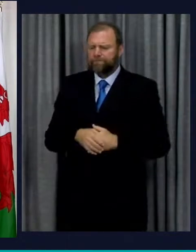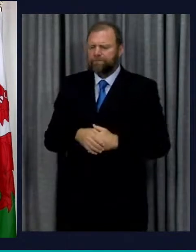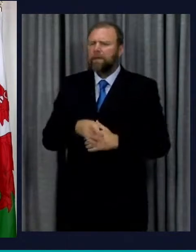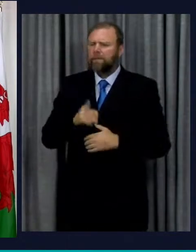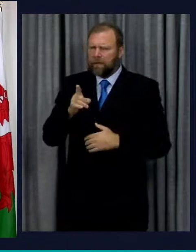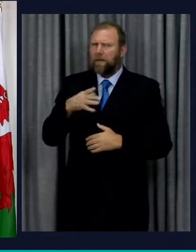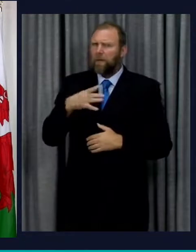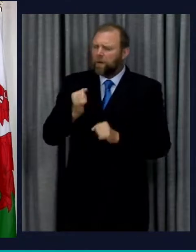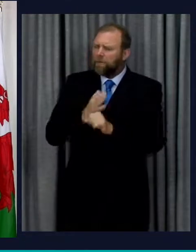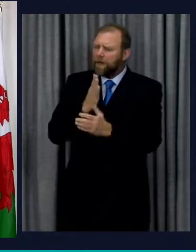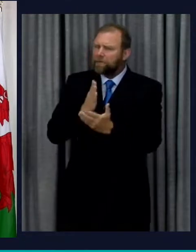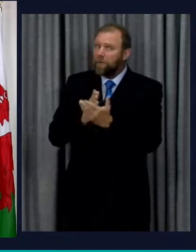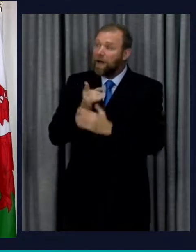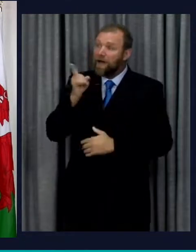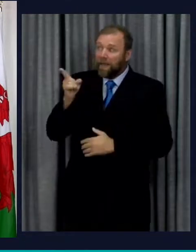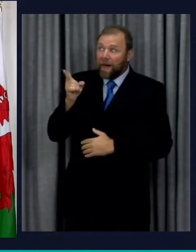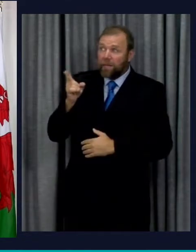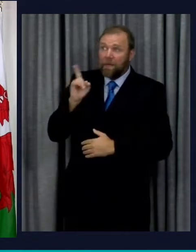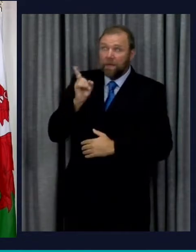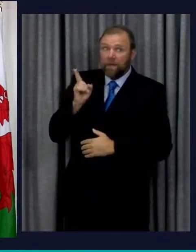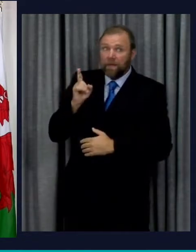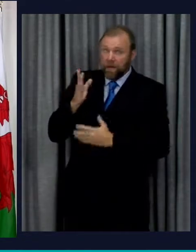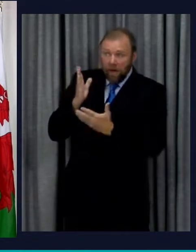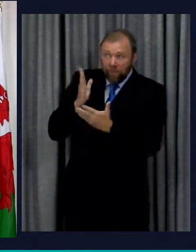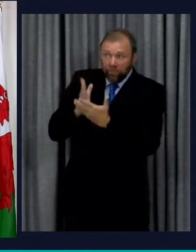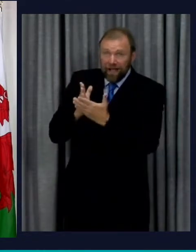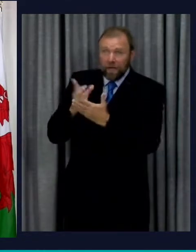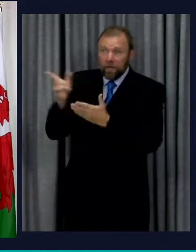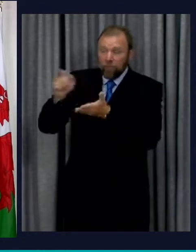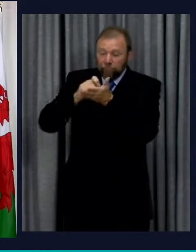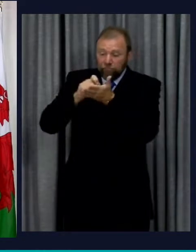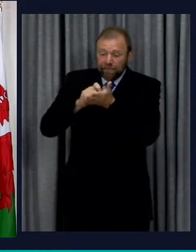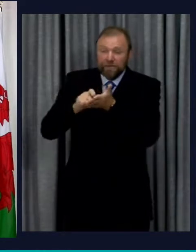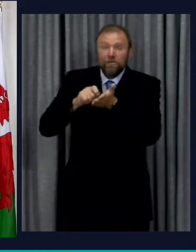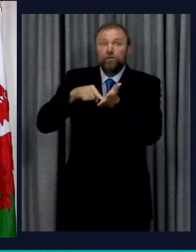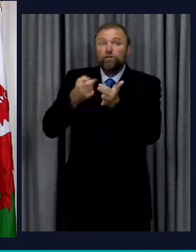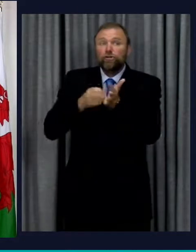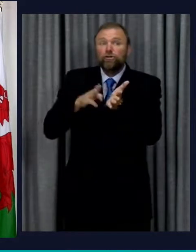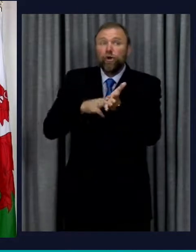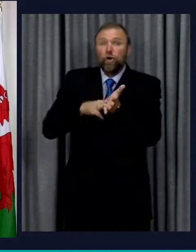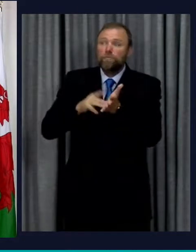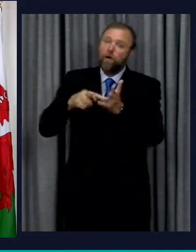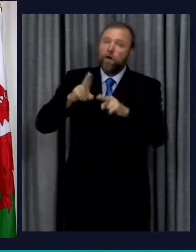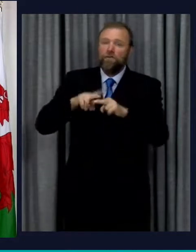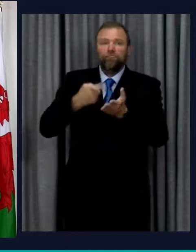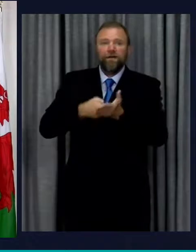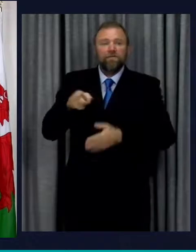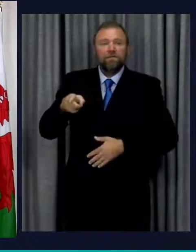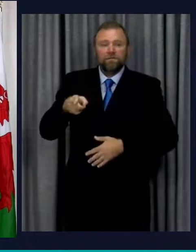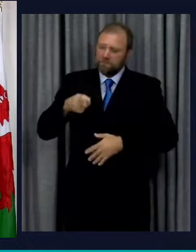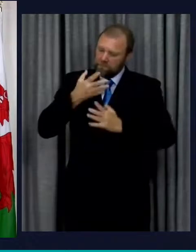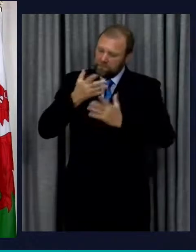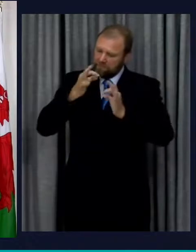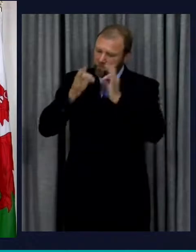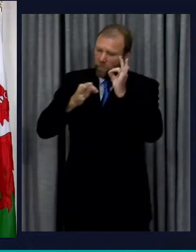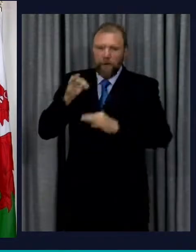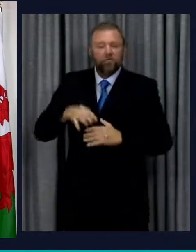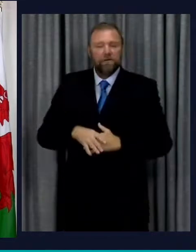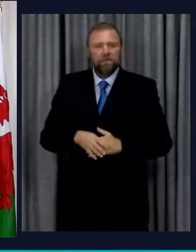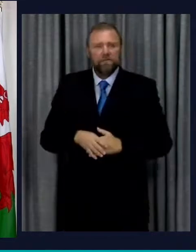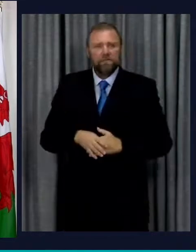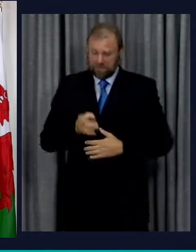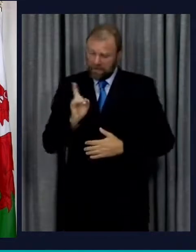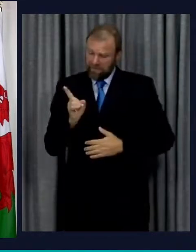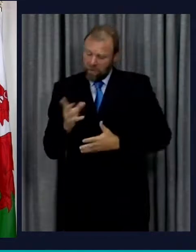real in the actual written terms of reference for any inquiry. And if those written terms meet the expectations